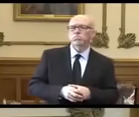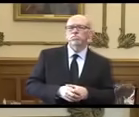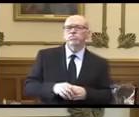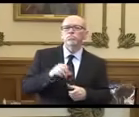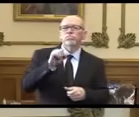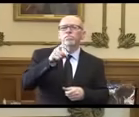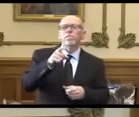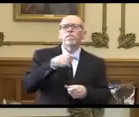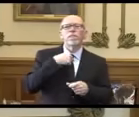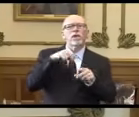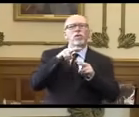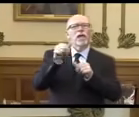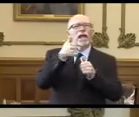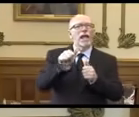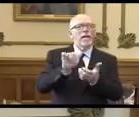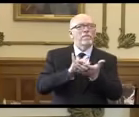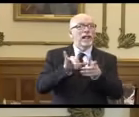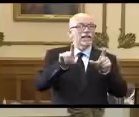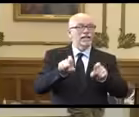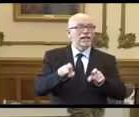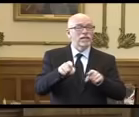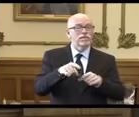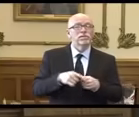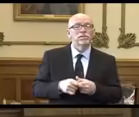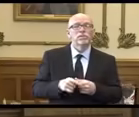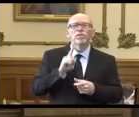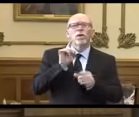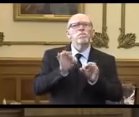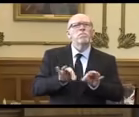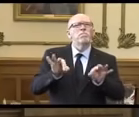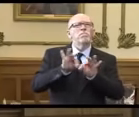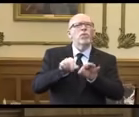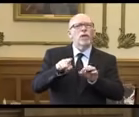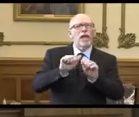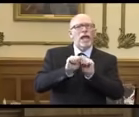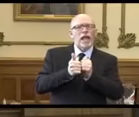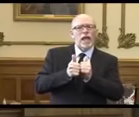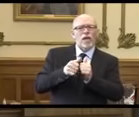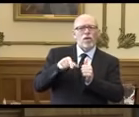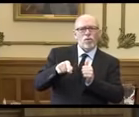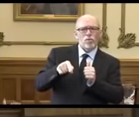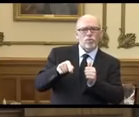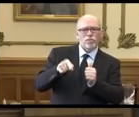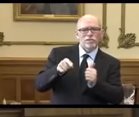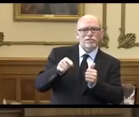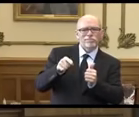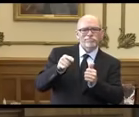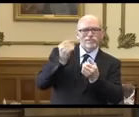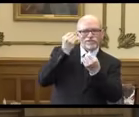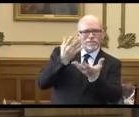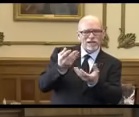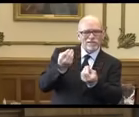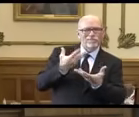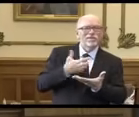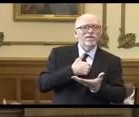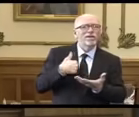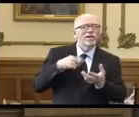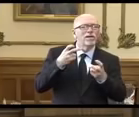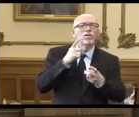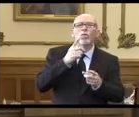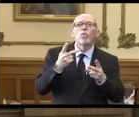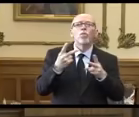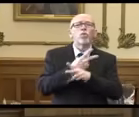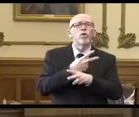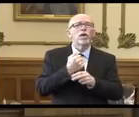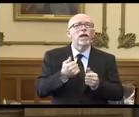So when we look at any medical test, the importance of it is how it informs what we do. The worst thing that we